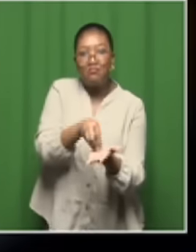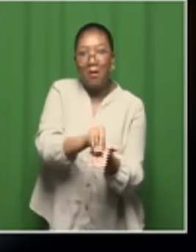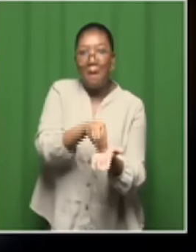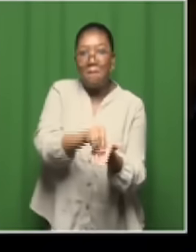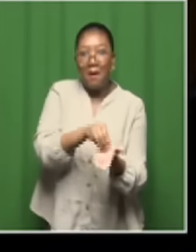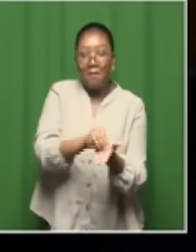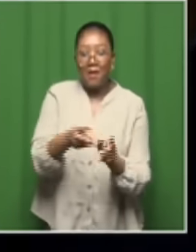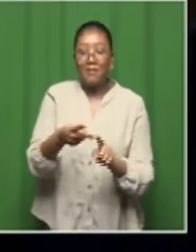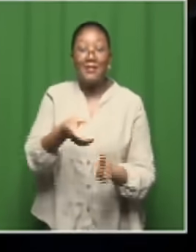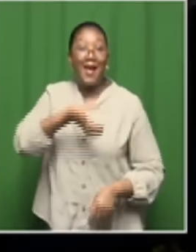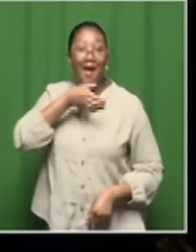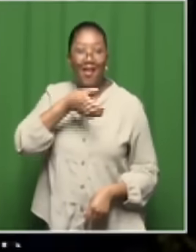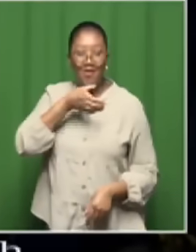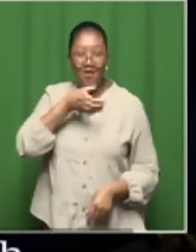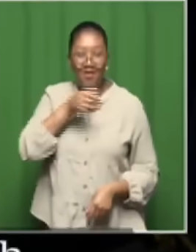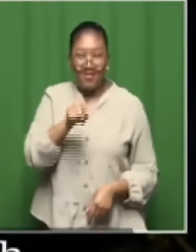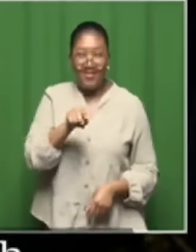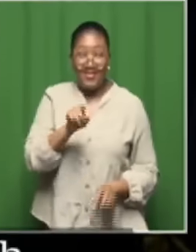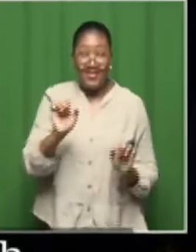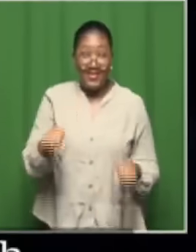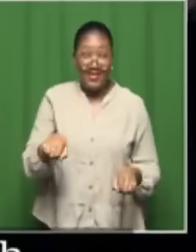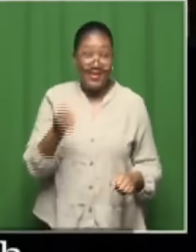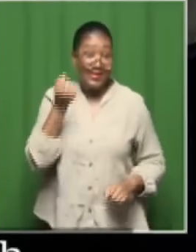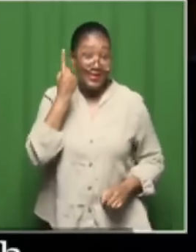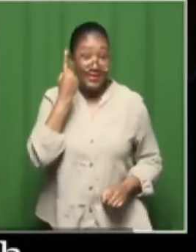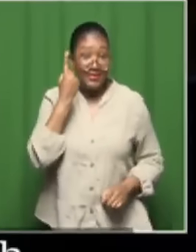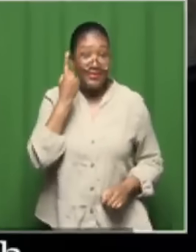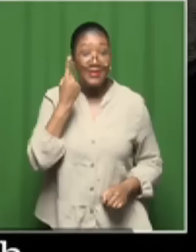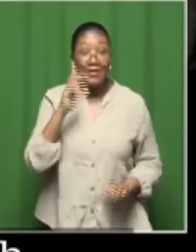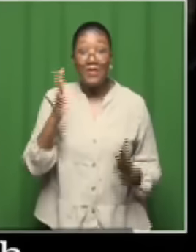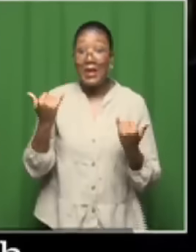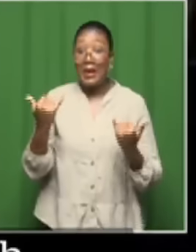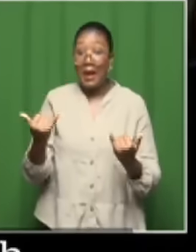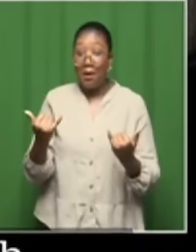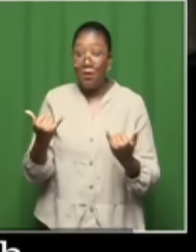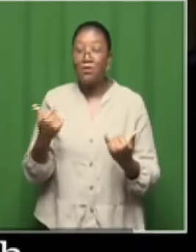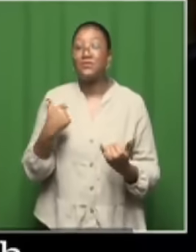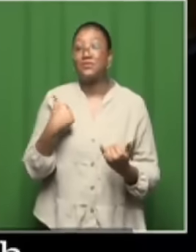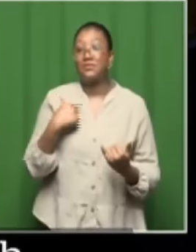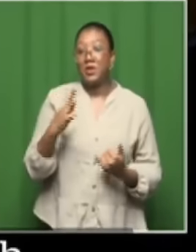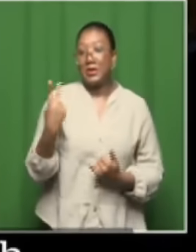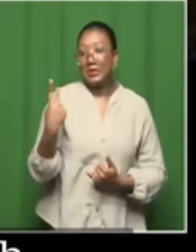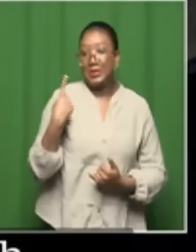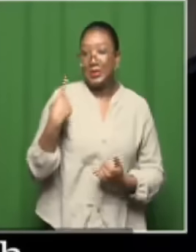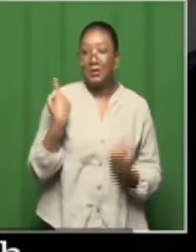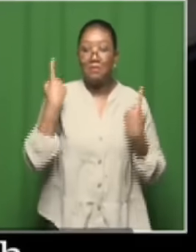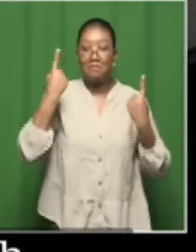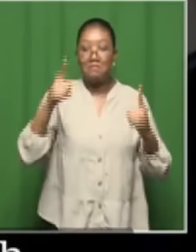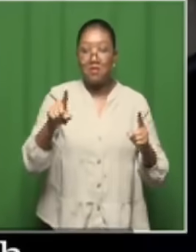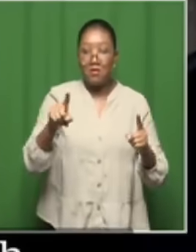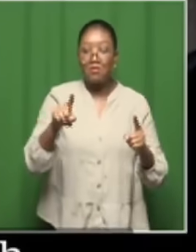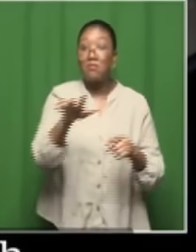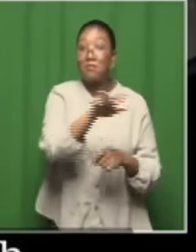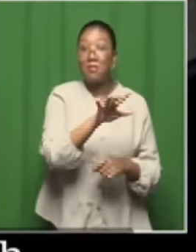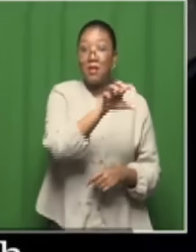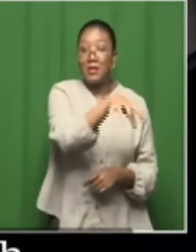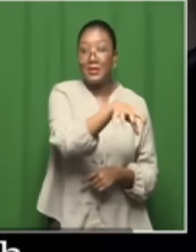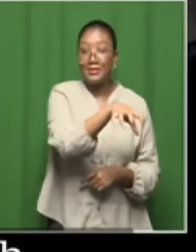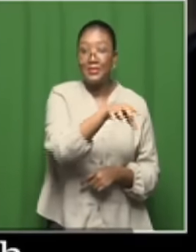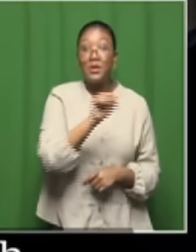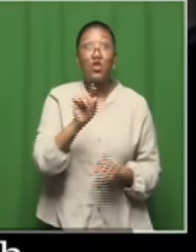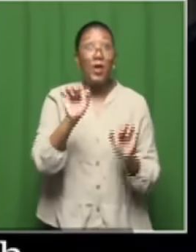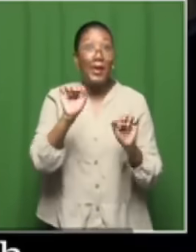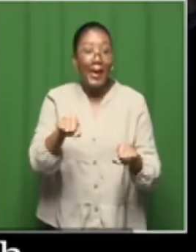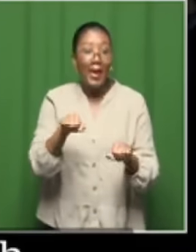alcohol as well. Are you with me? Yes, my brother. What's going to happen now? We're going to go to Littleton. You've got the right to make a phone